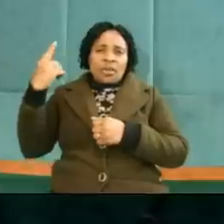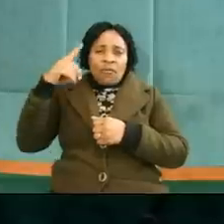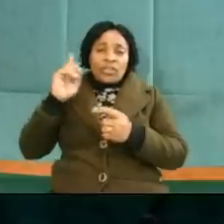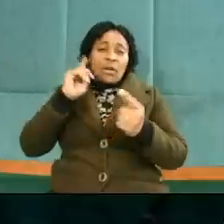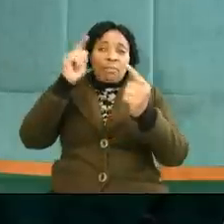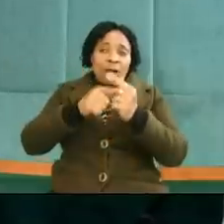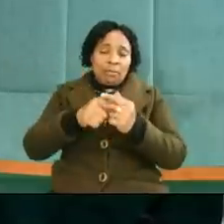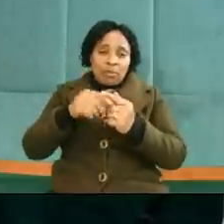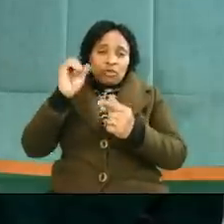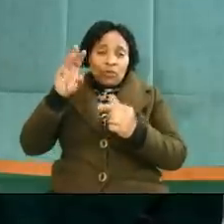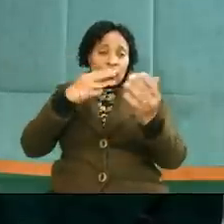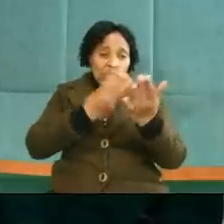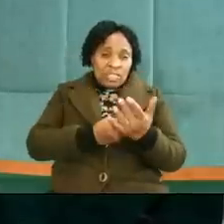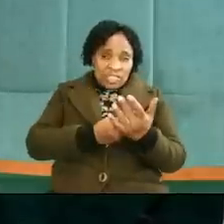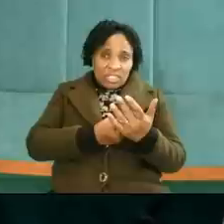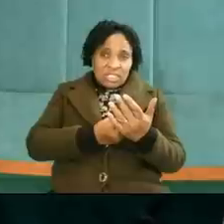purpose of witness?